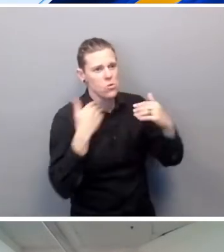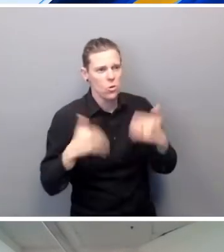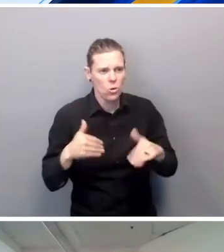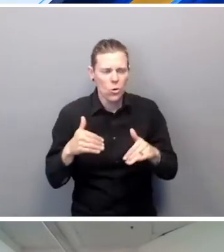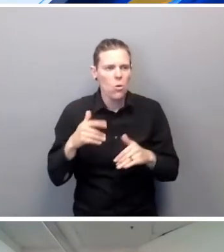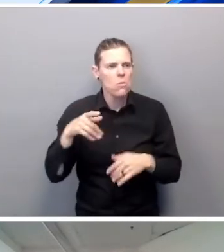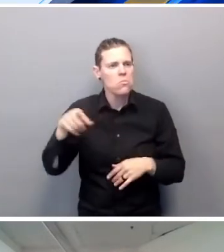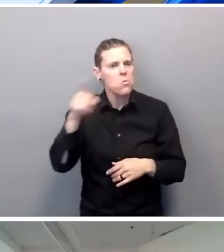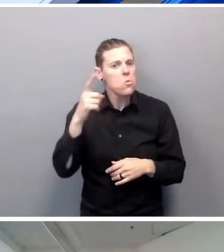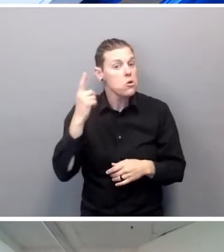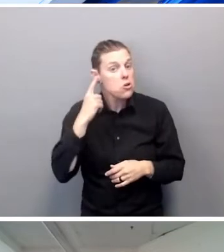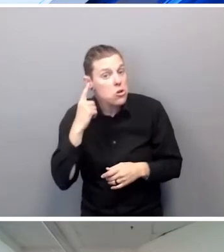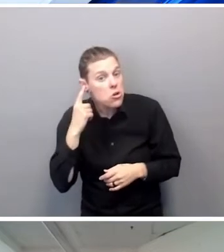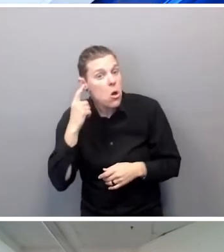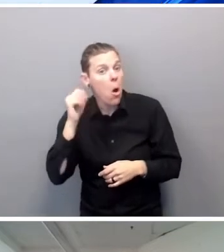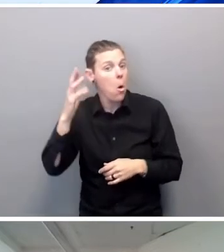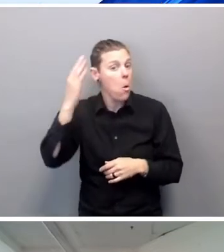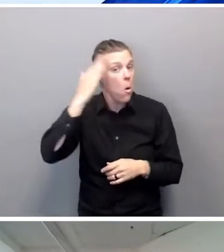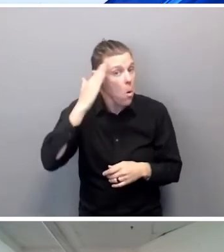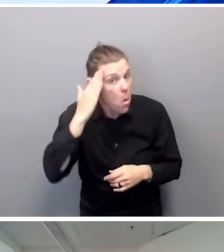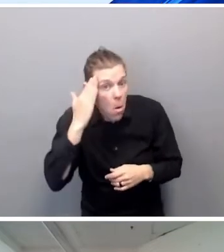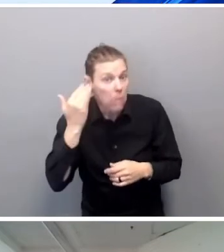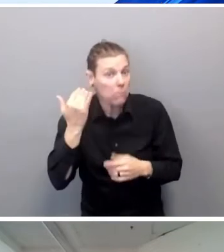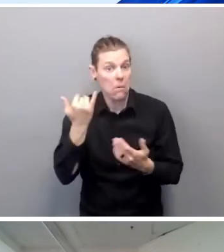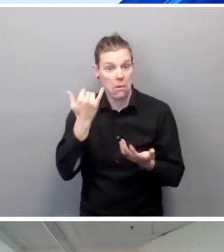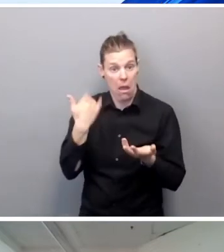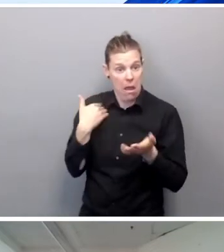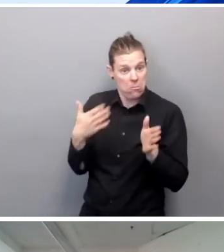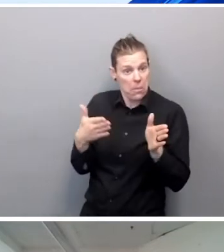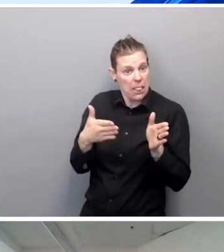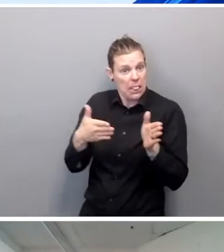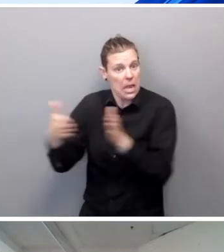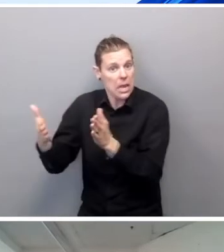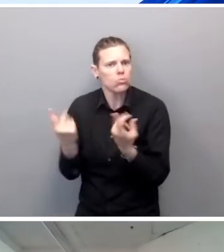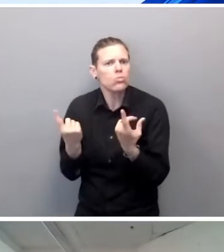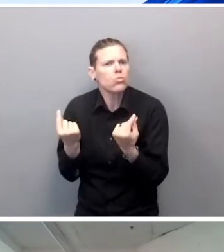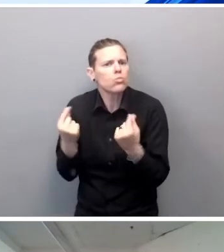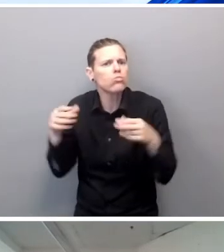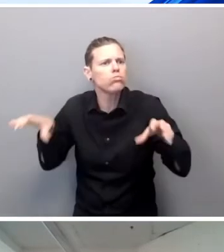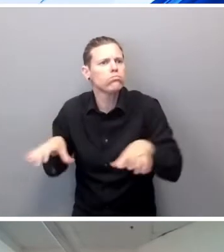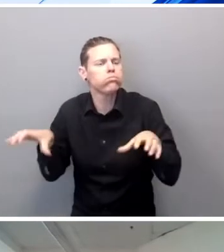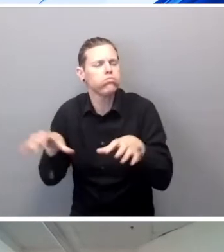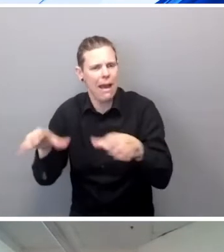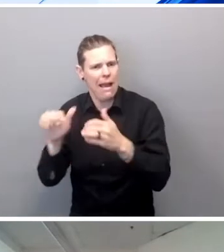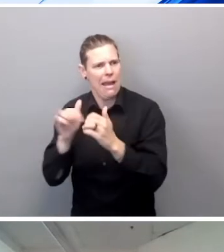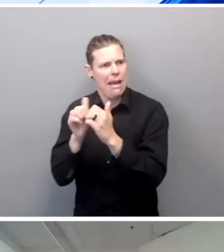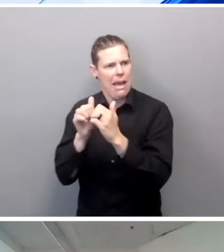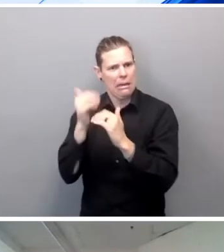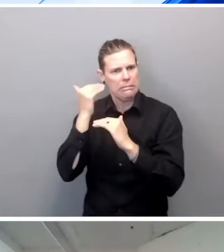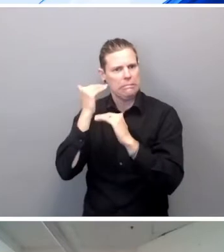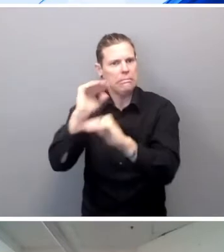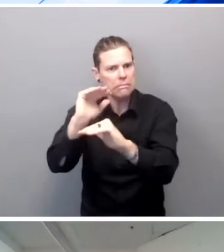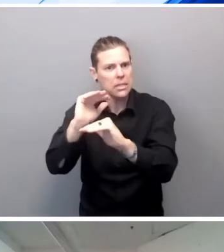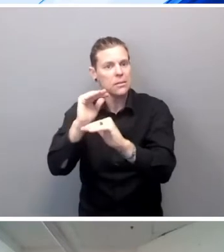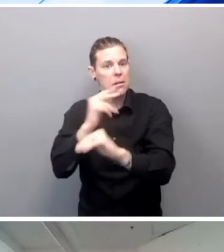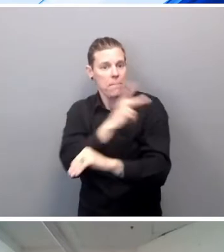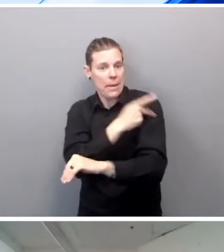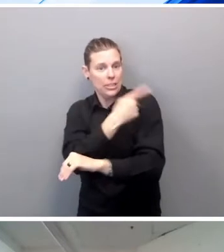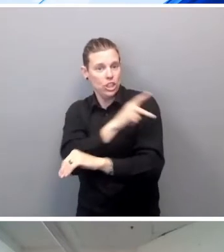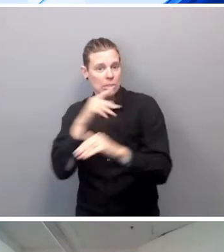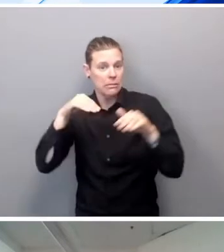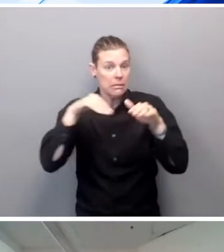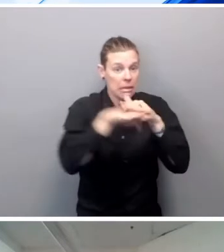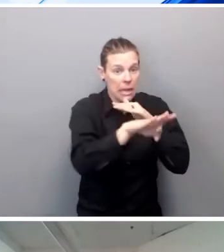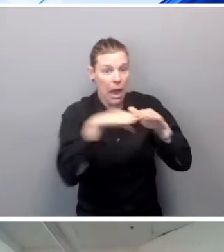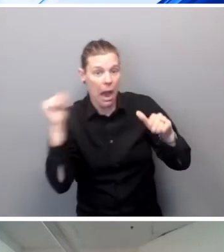plan to, try to go back to sort of limiting the amount of patients at the hospitals, or elective procedures, things